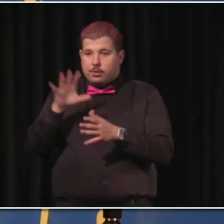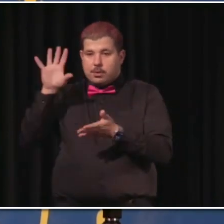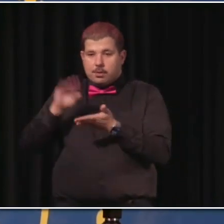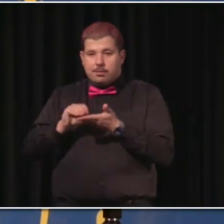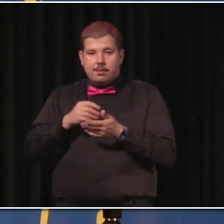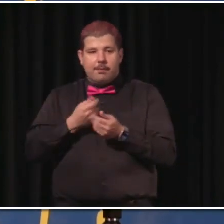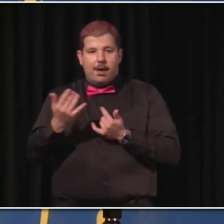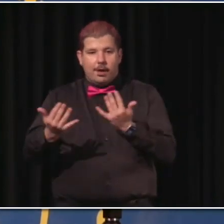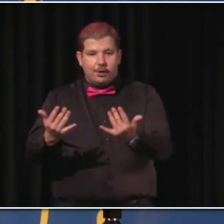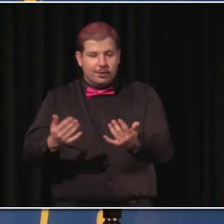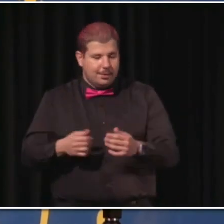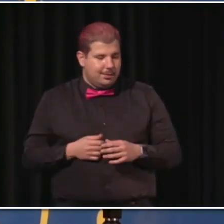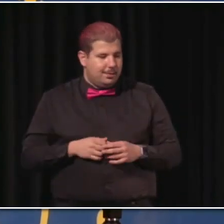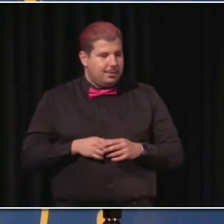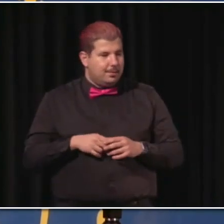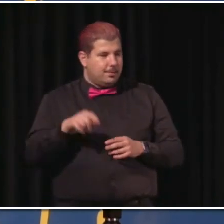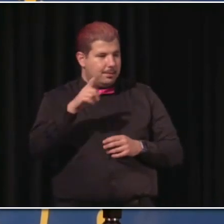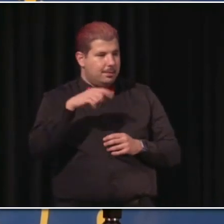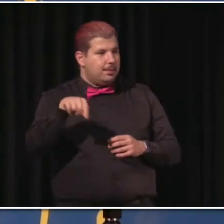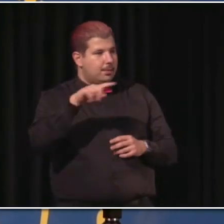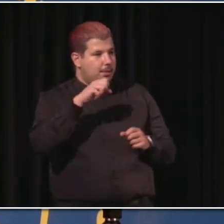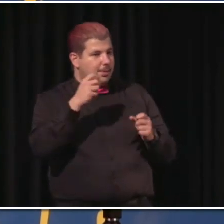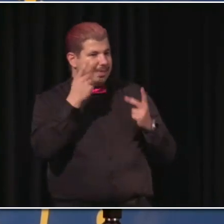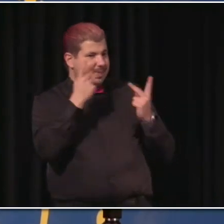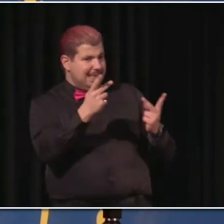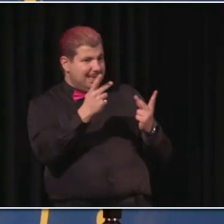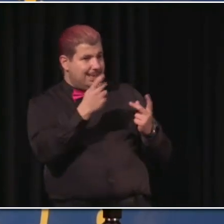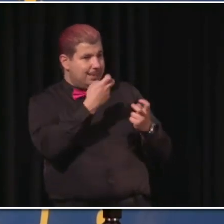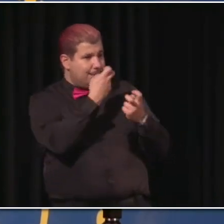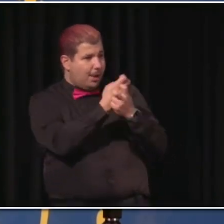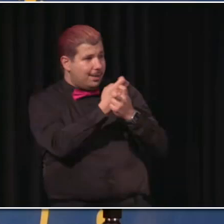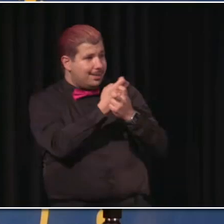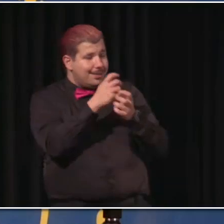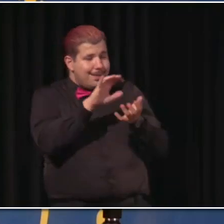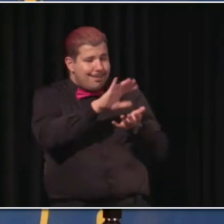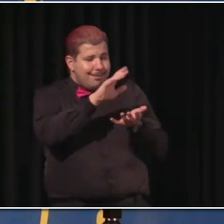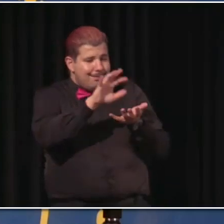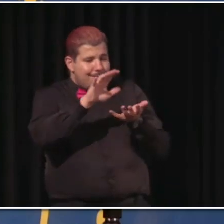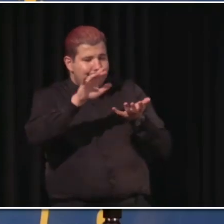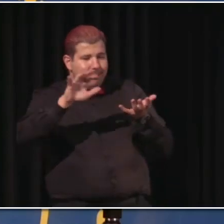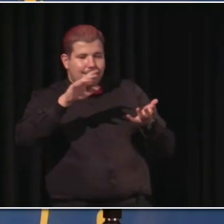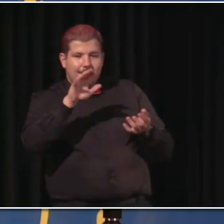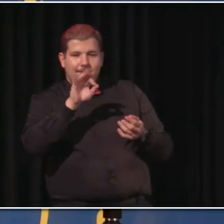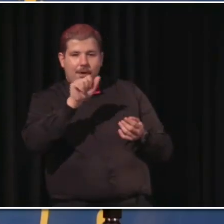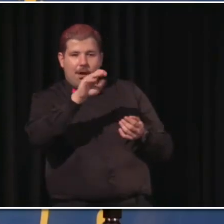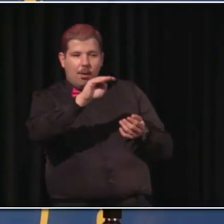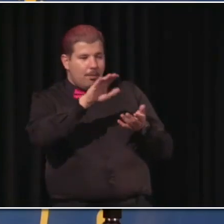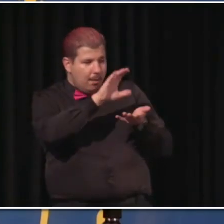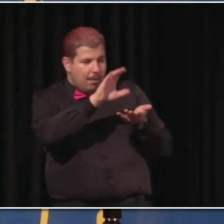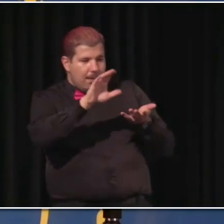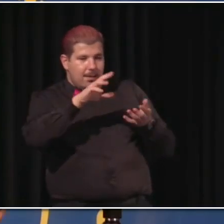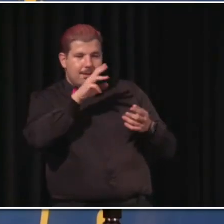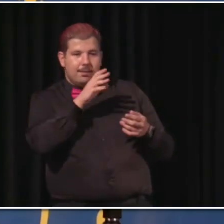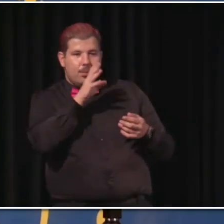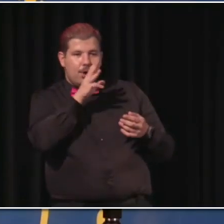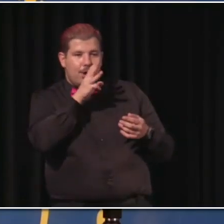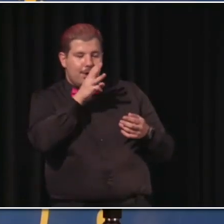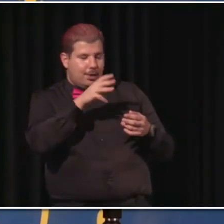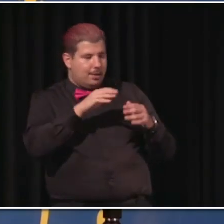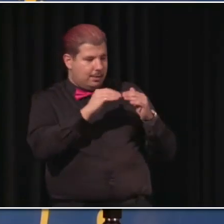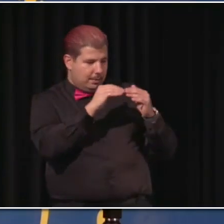fires. You can see these toxins in the frothy white foam floating on the surface of the Tijuana